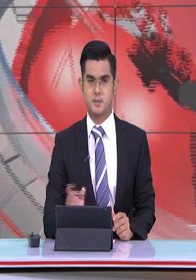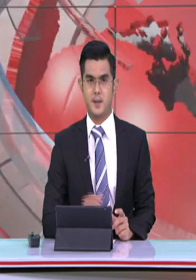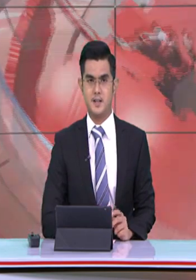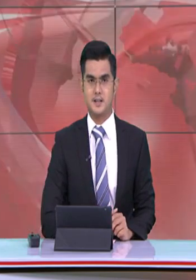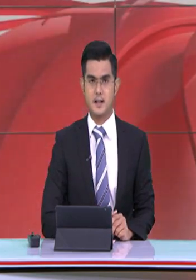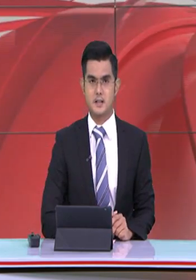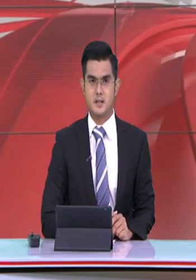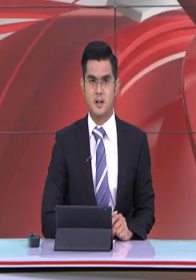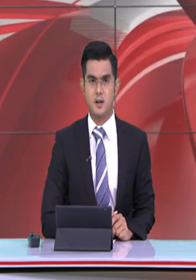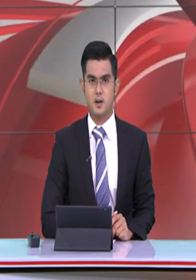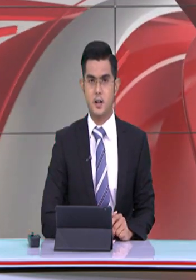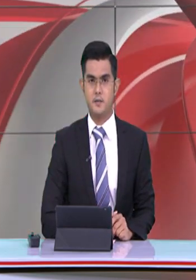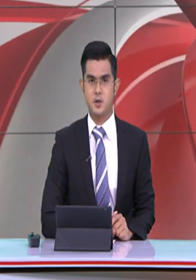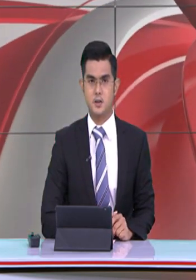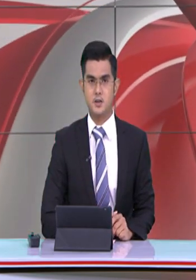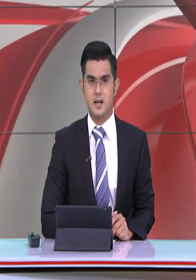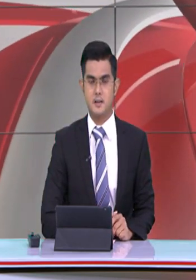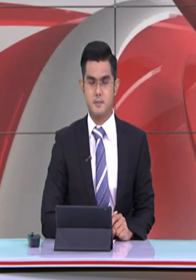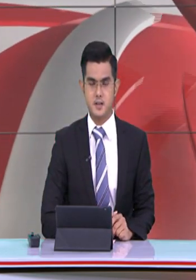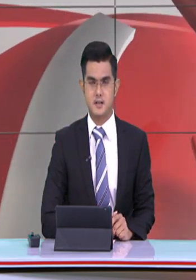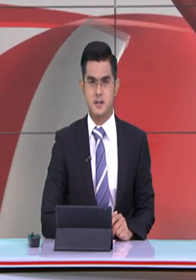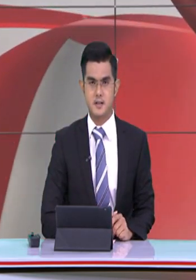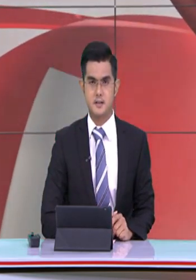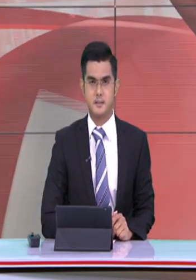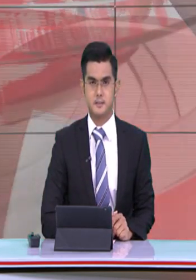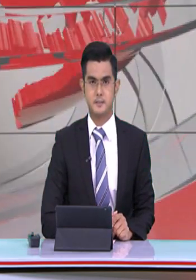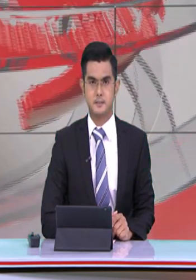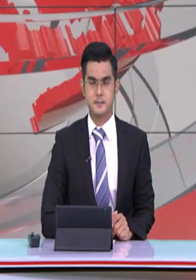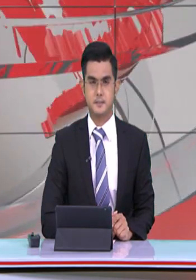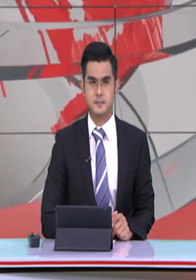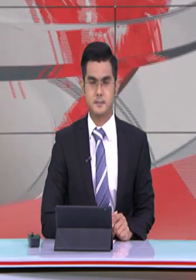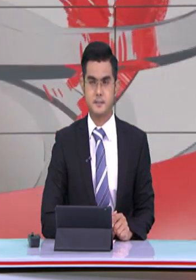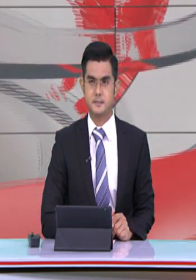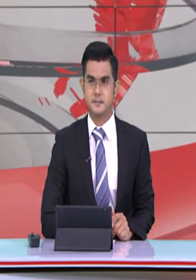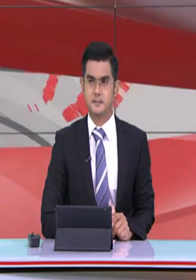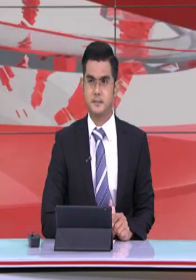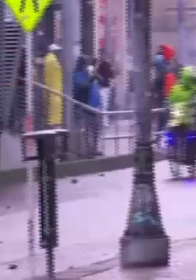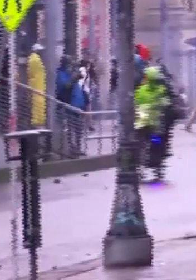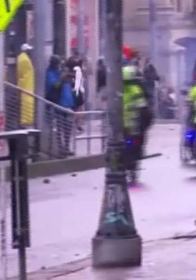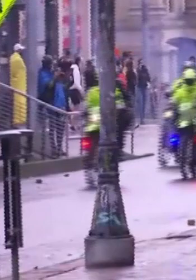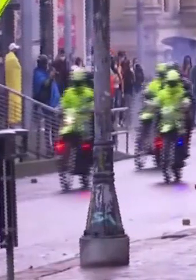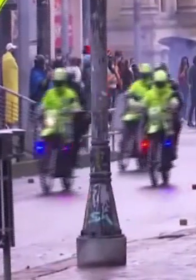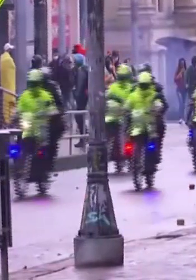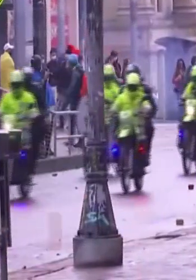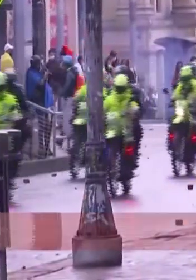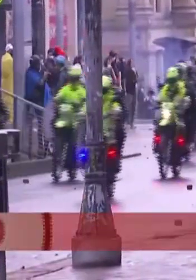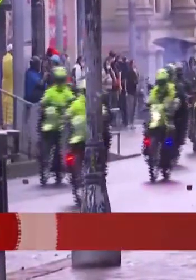or expanded taxes on individuals and businesses.